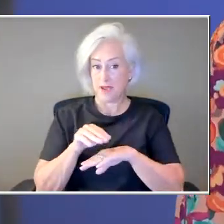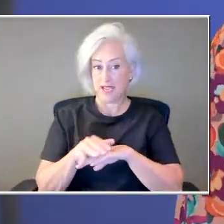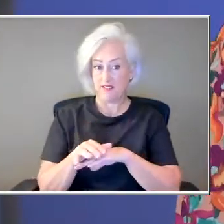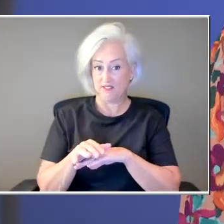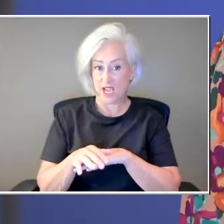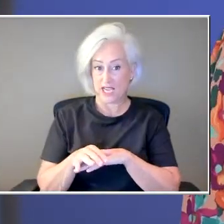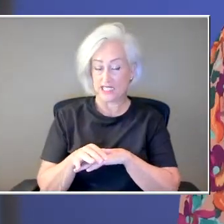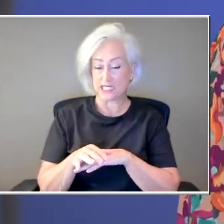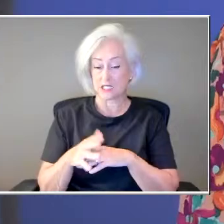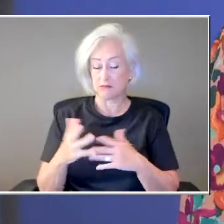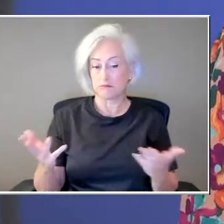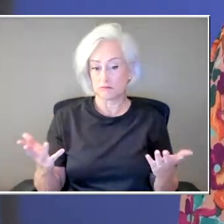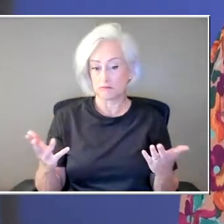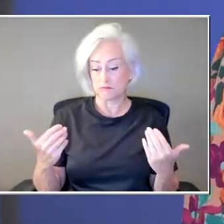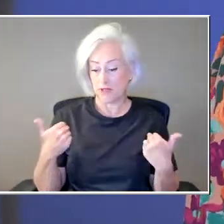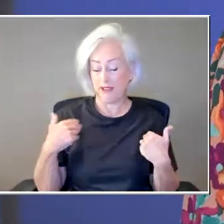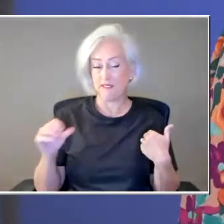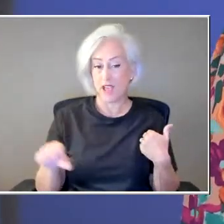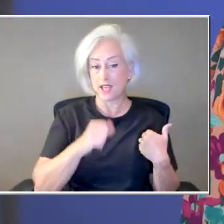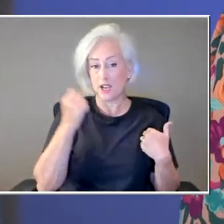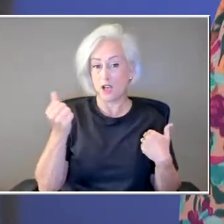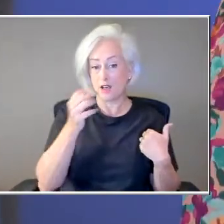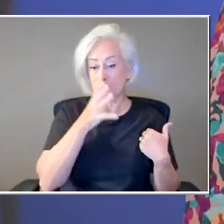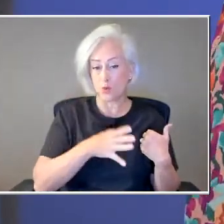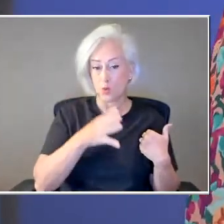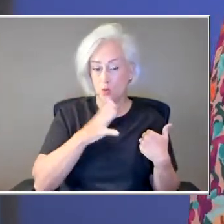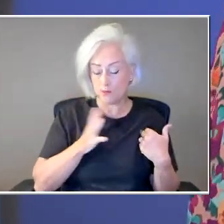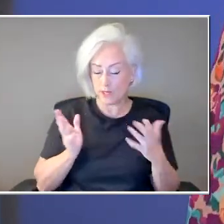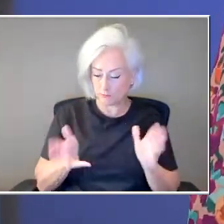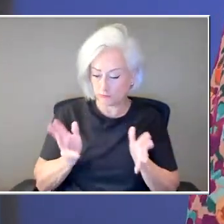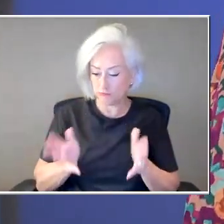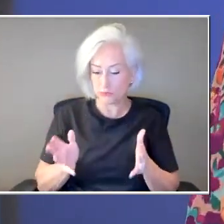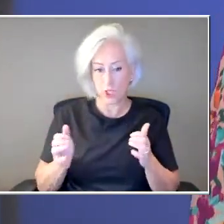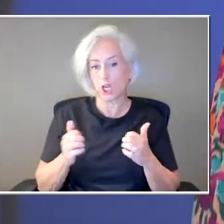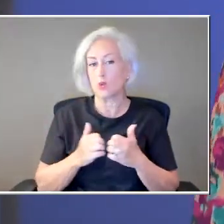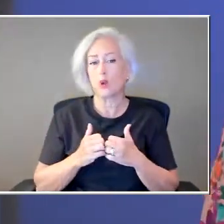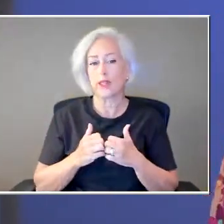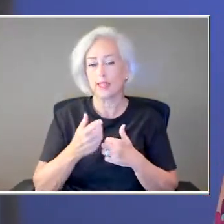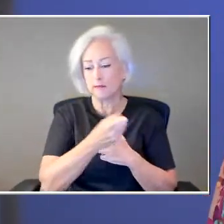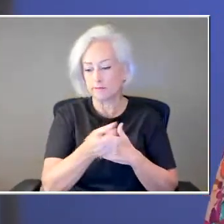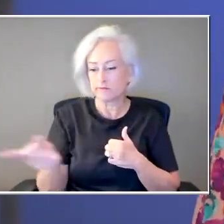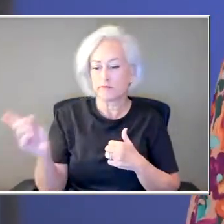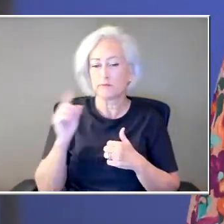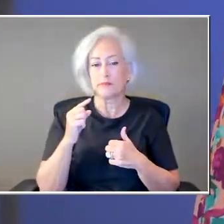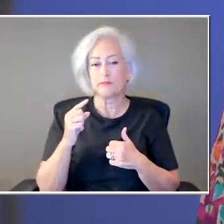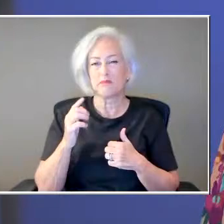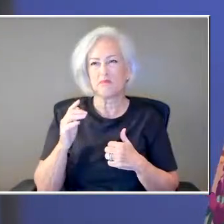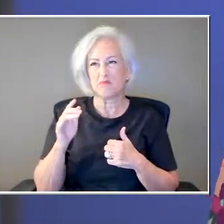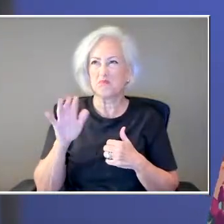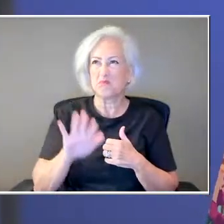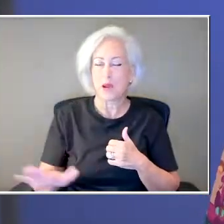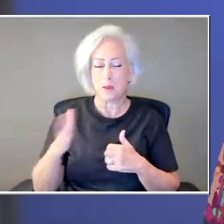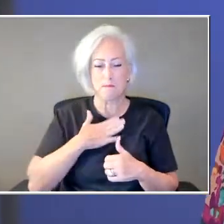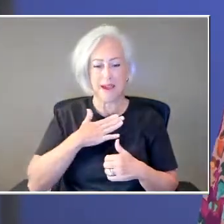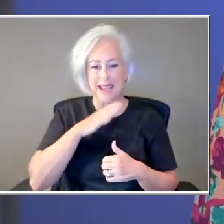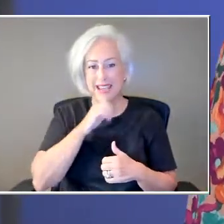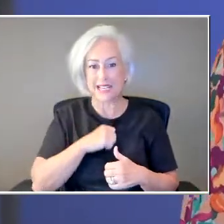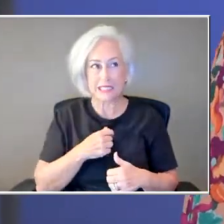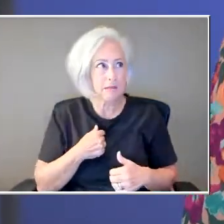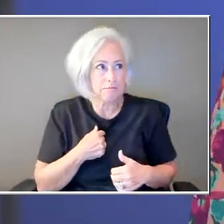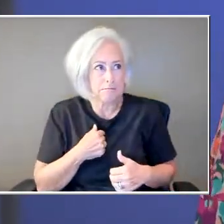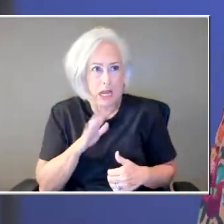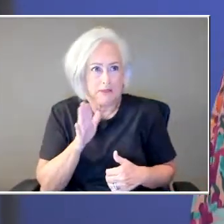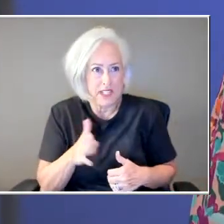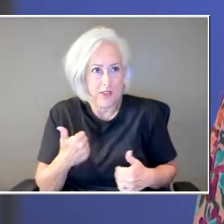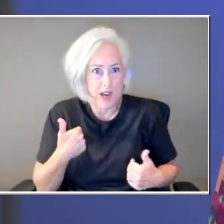I've had other women that I know that I've talked to, and they're like, about my age or even older, and they're like, we've never done one, and my question